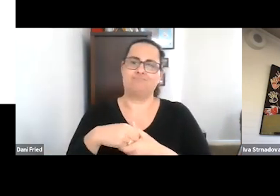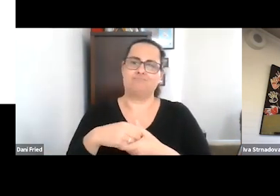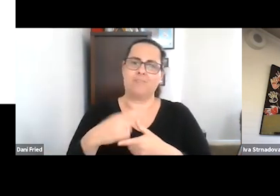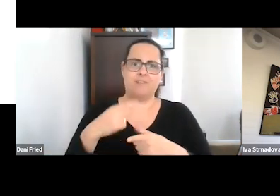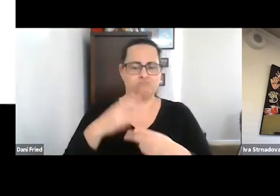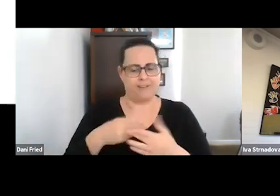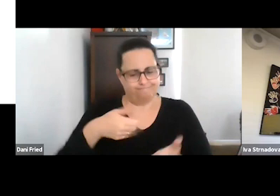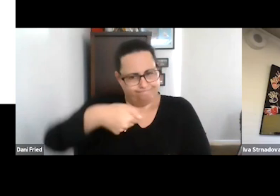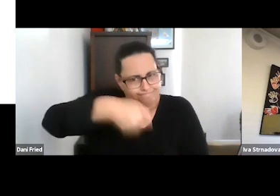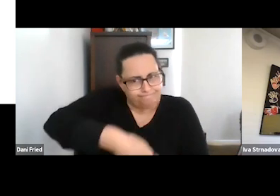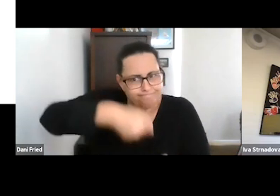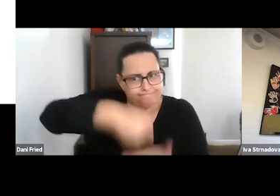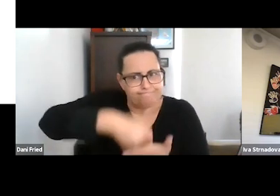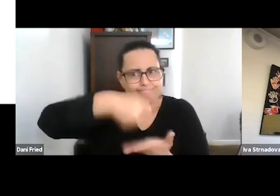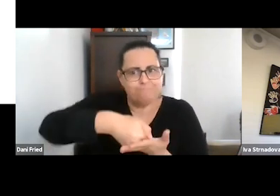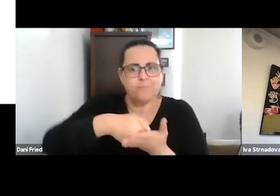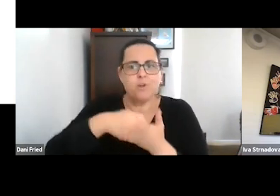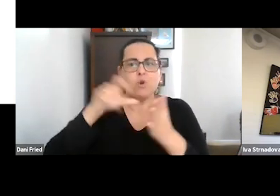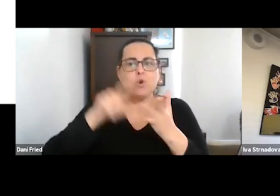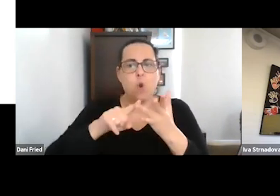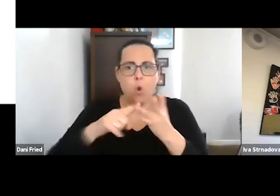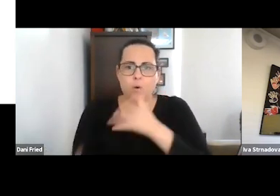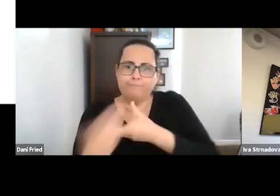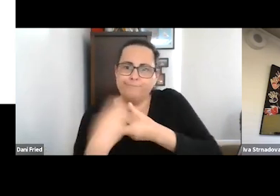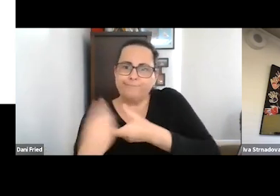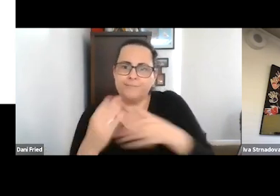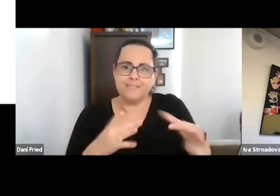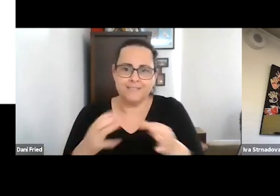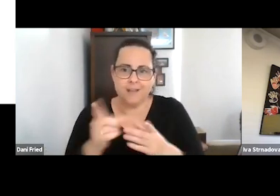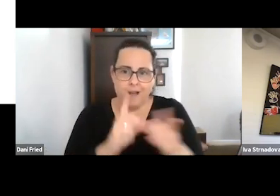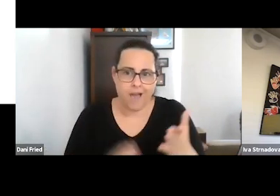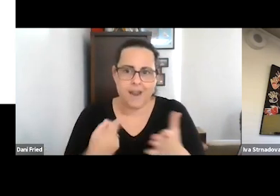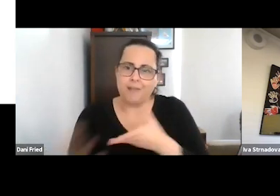grounded in co-design and co-production, and that is